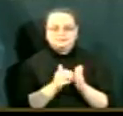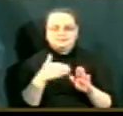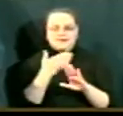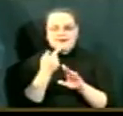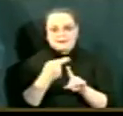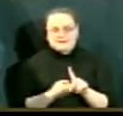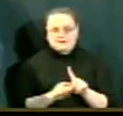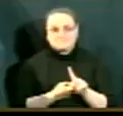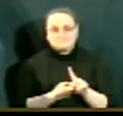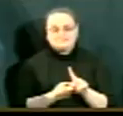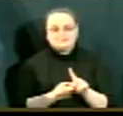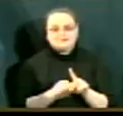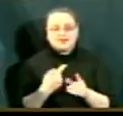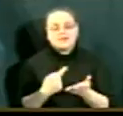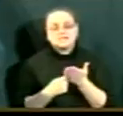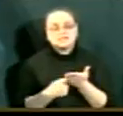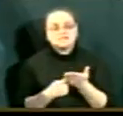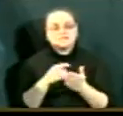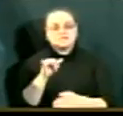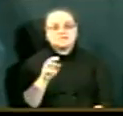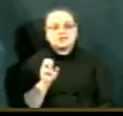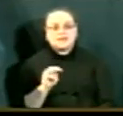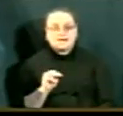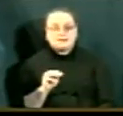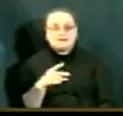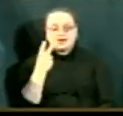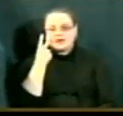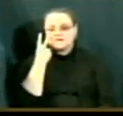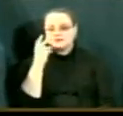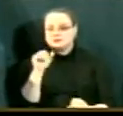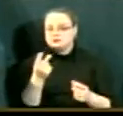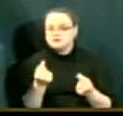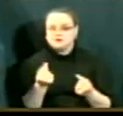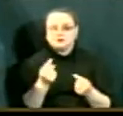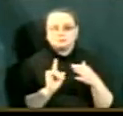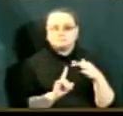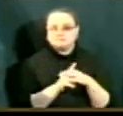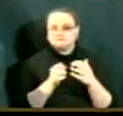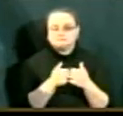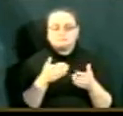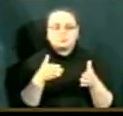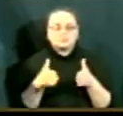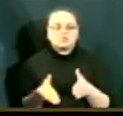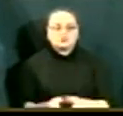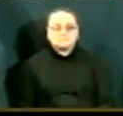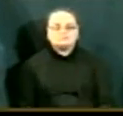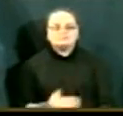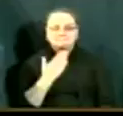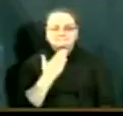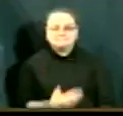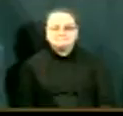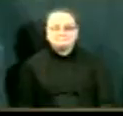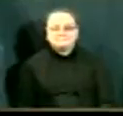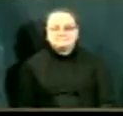month as a discussion item, and let's see what we can do to come up with a strategy. Thank